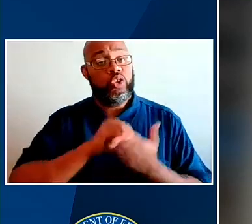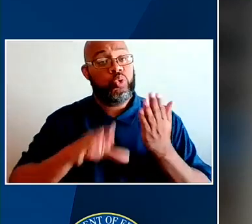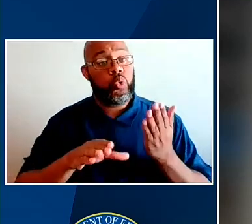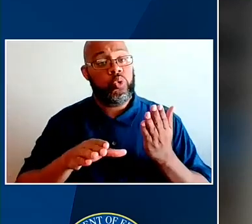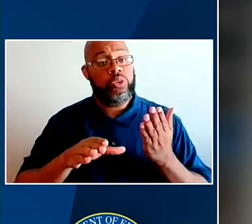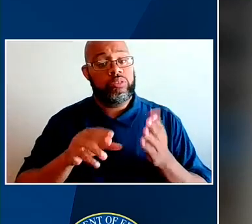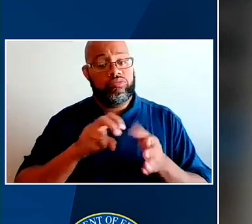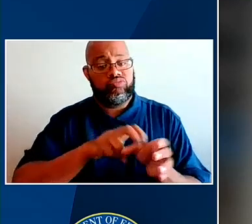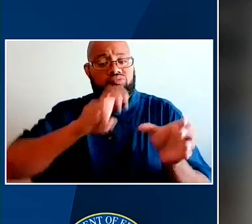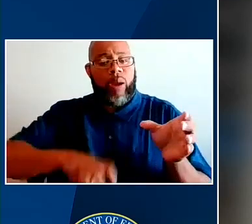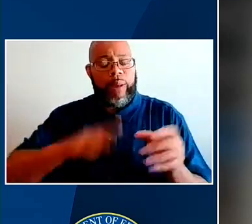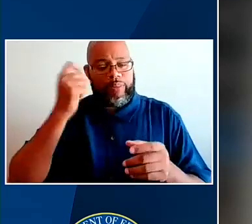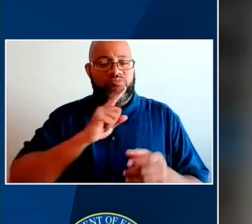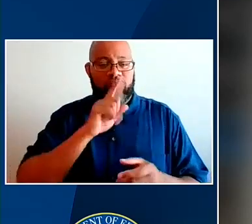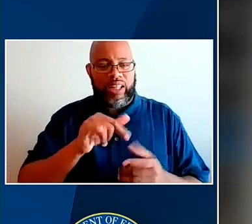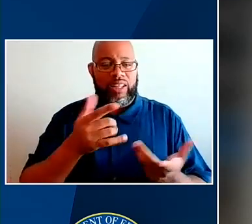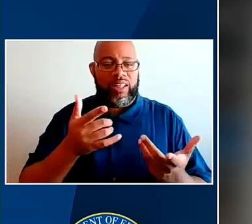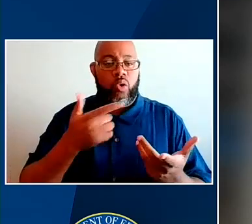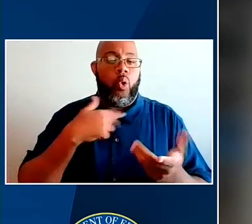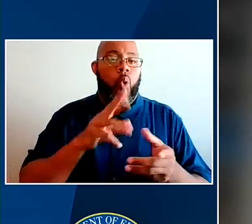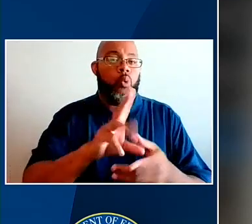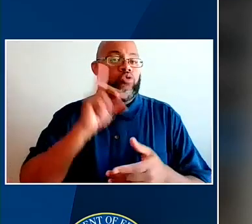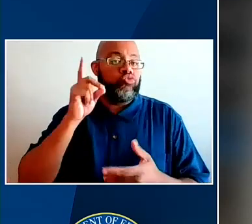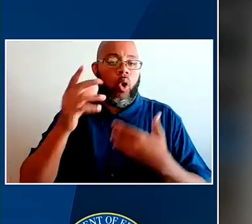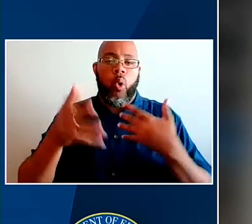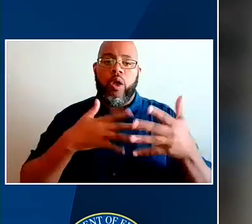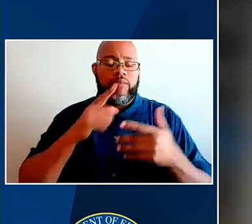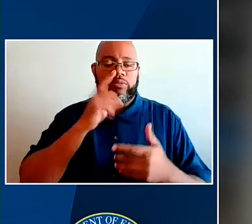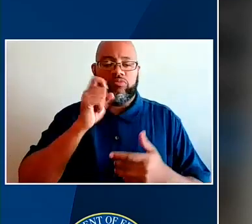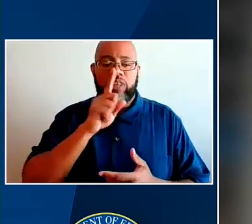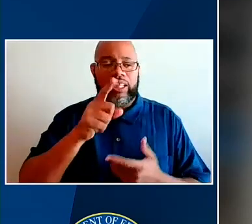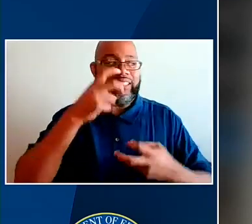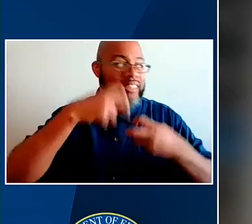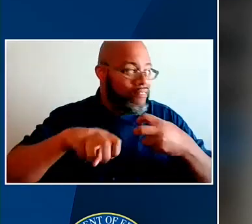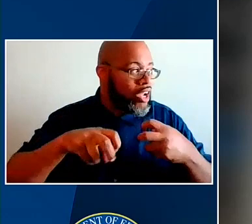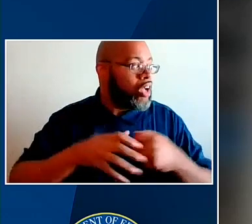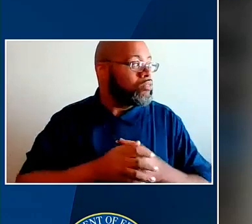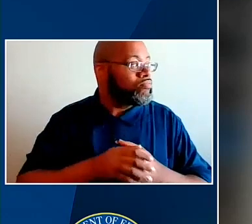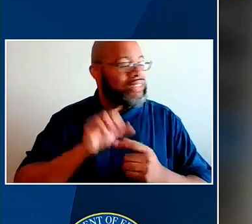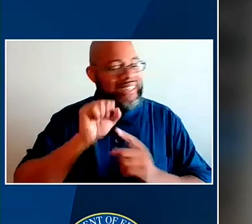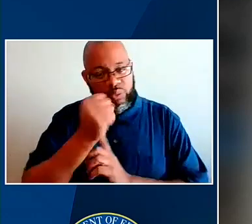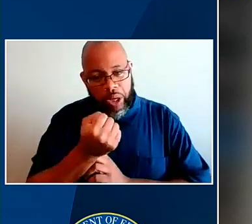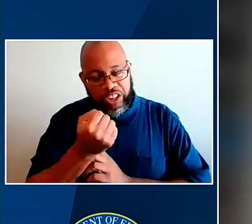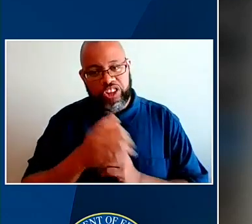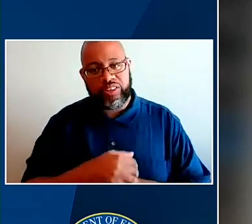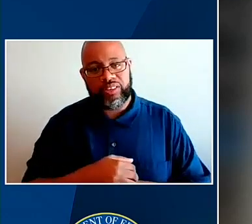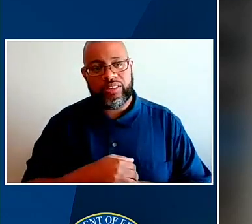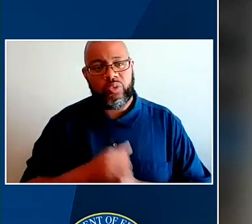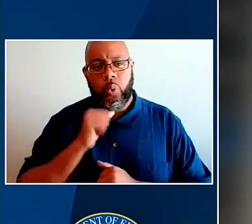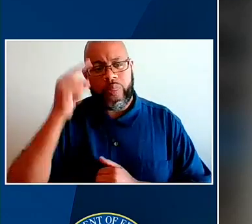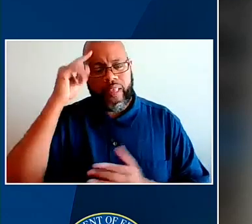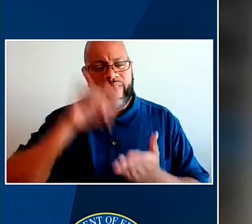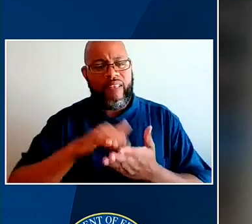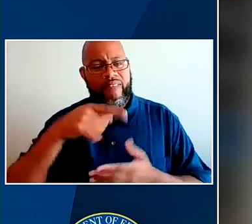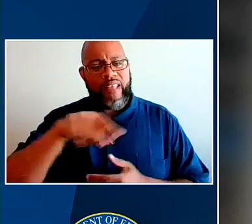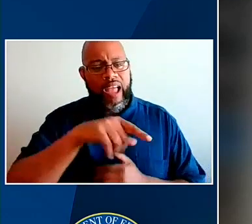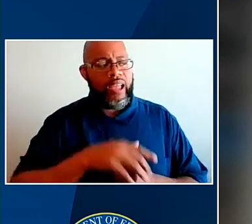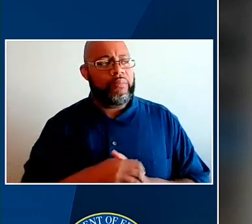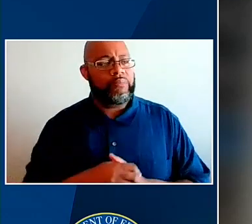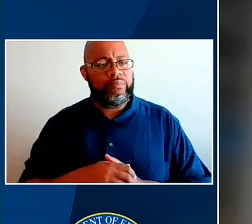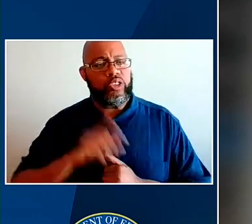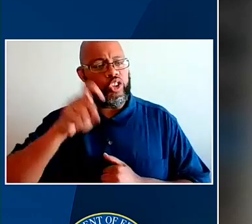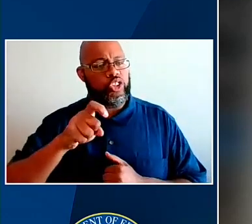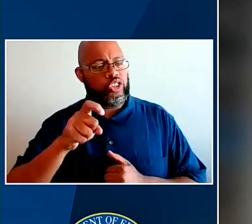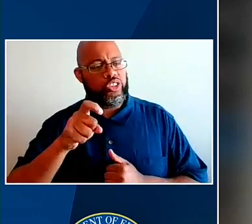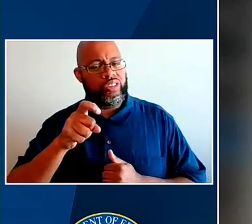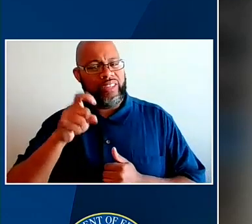out due to really, or withdrawing or whatever, due to really, really difficult circumstances. And we don't think that they should be